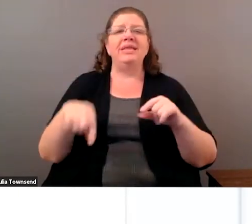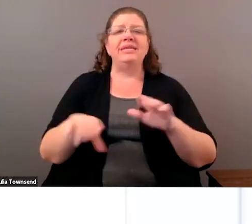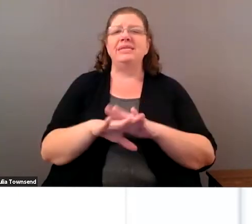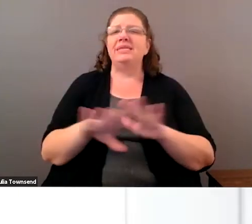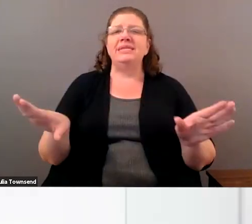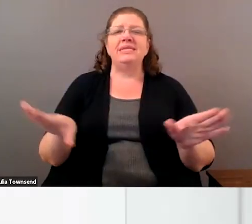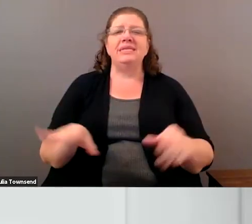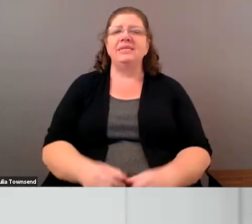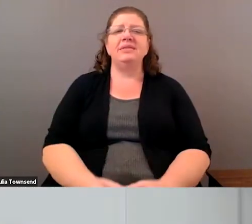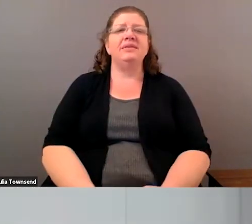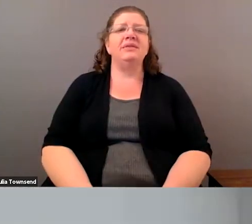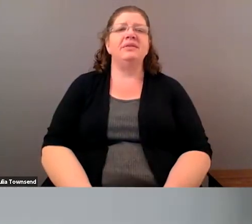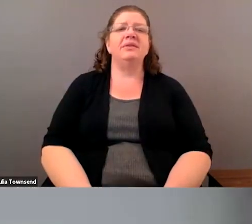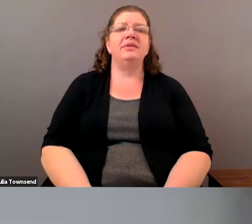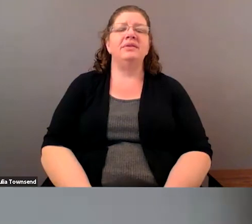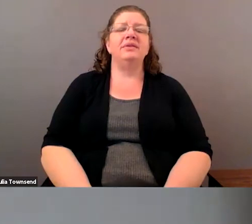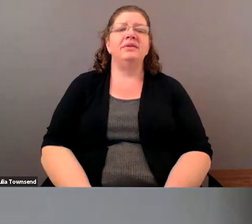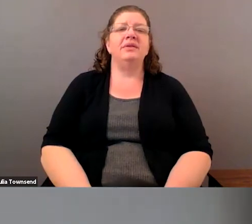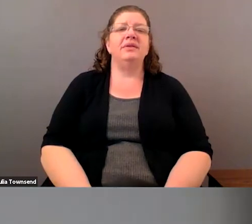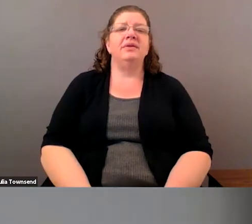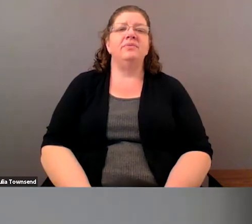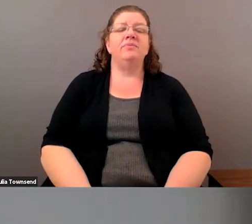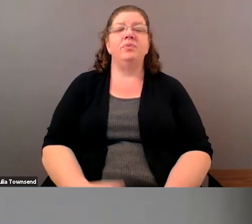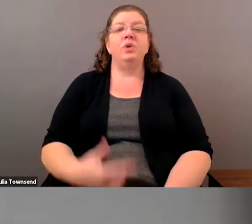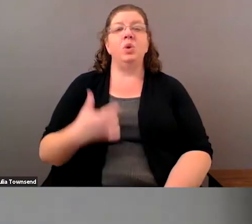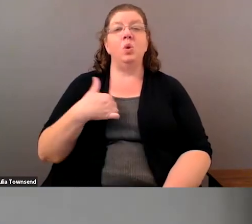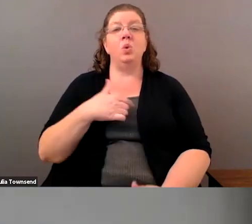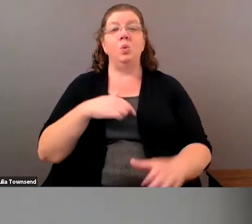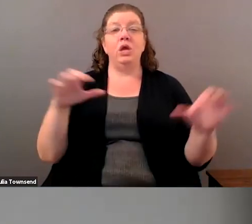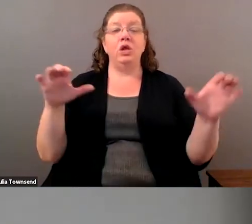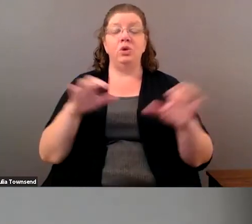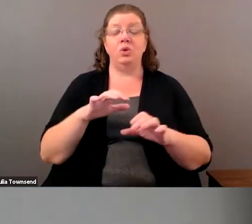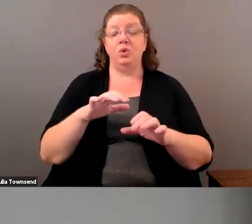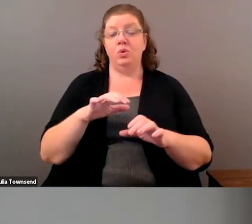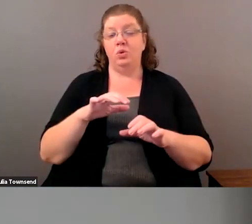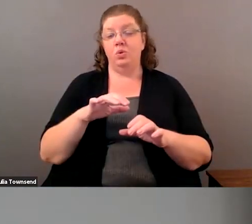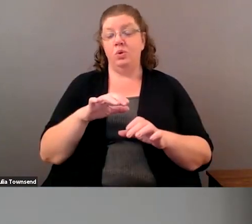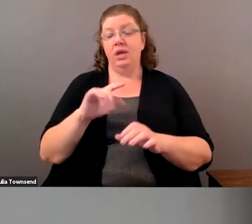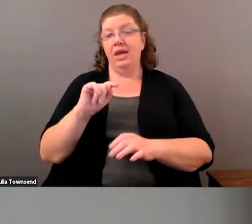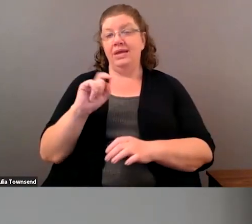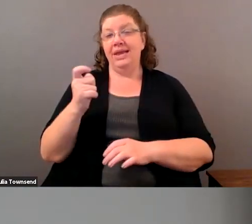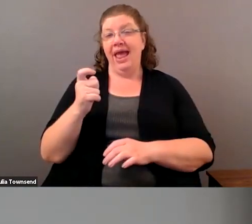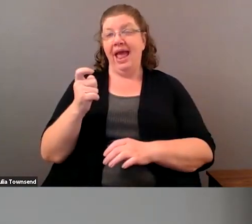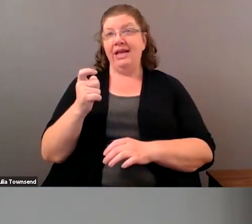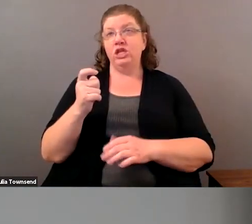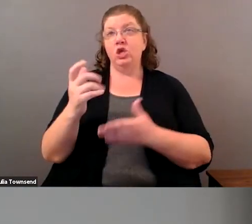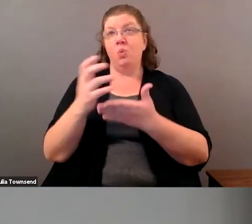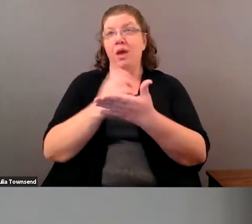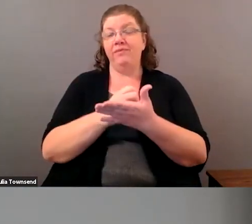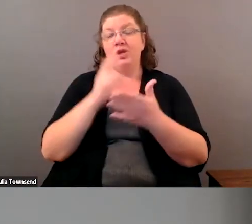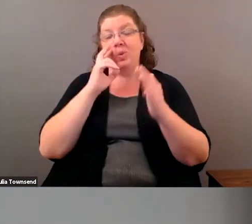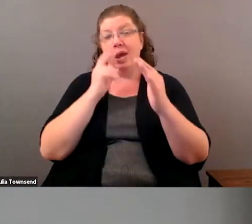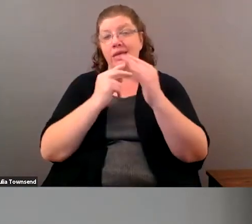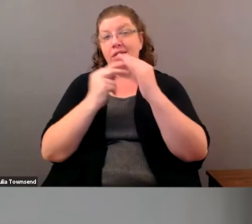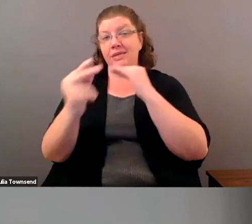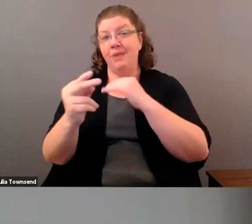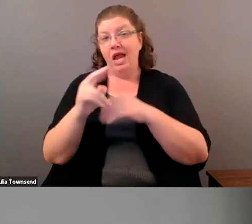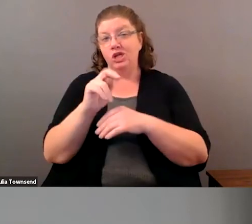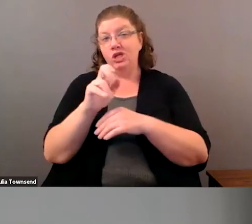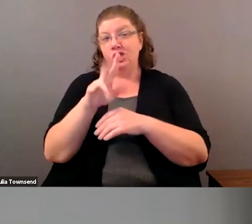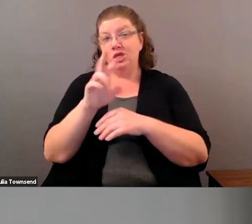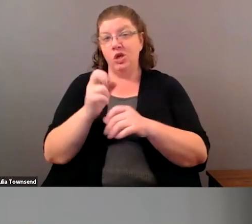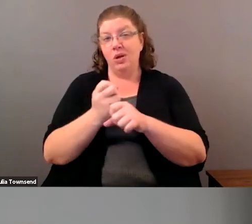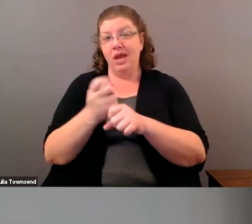word. But we do a TRAN, a tax revenue anticipation note every year, because now that we're